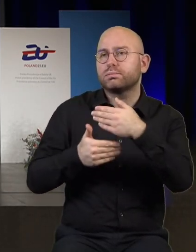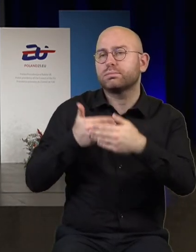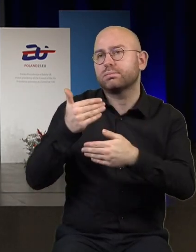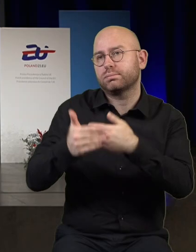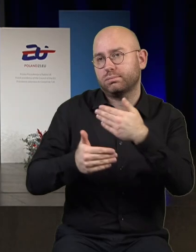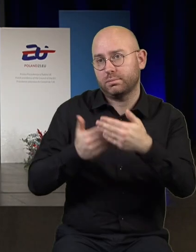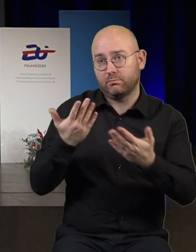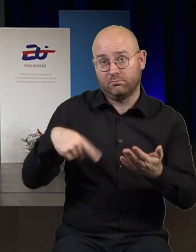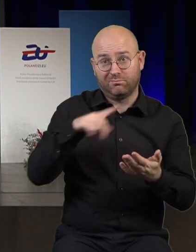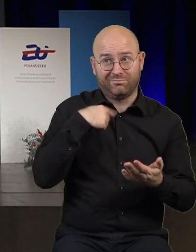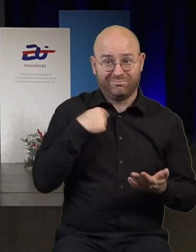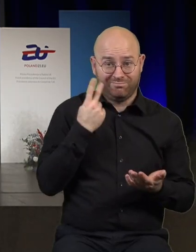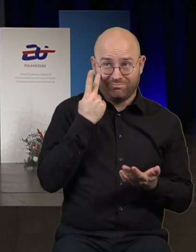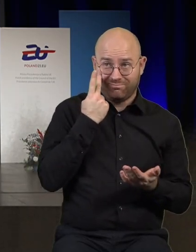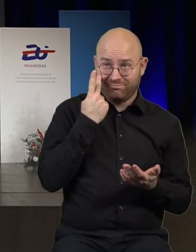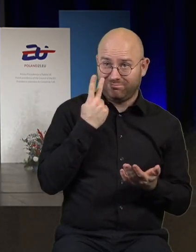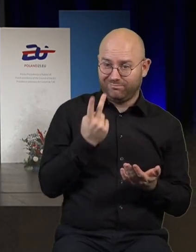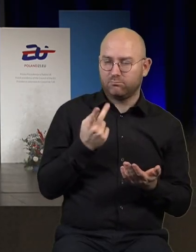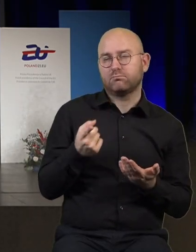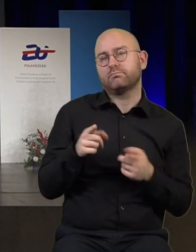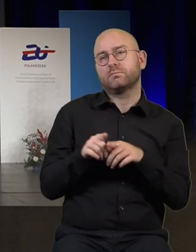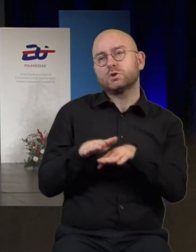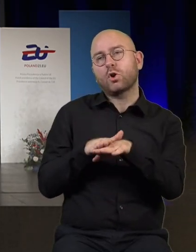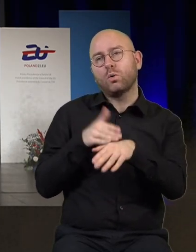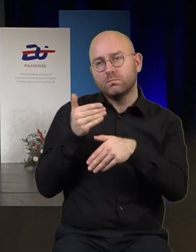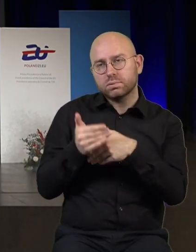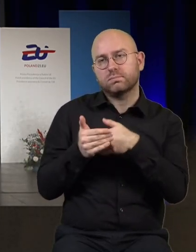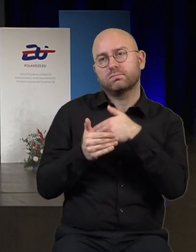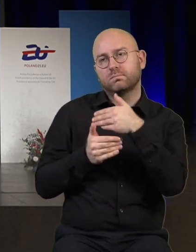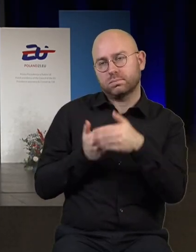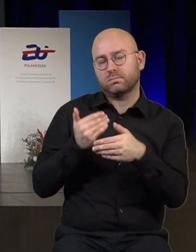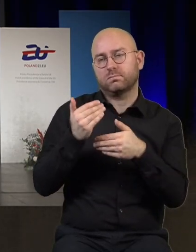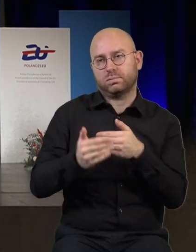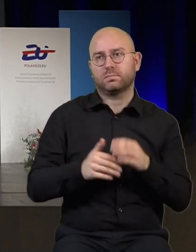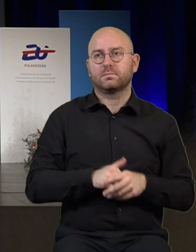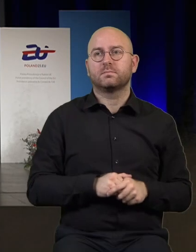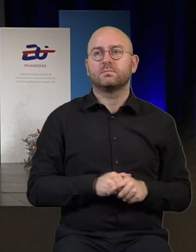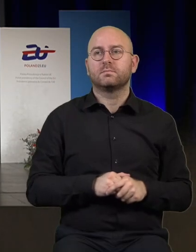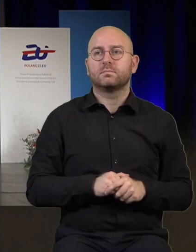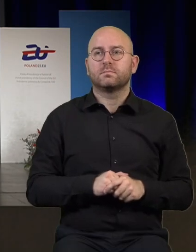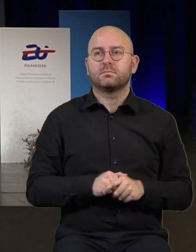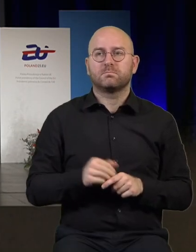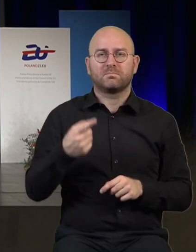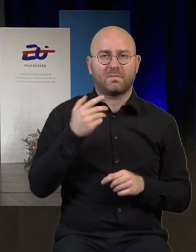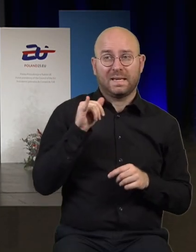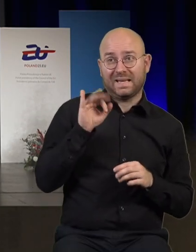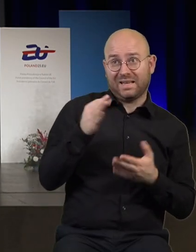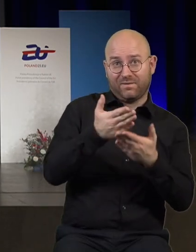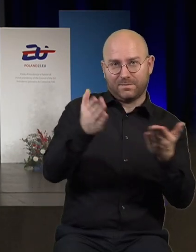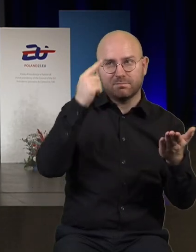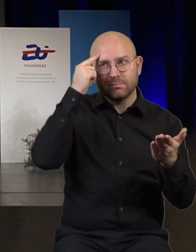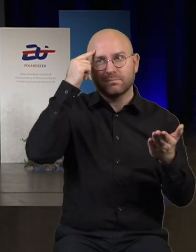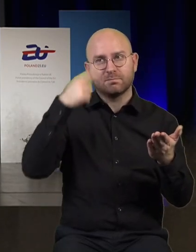to remember my 3 barriers and I look at infrastructure, also saying that infrastructure means hubs, convoy